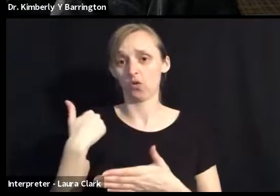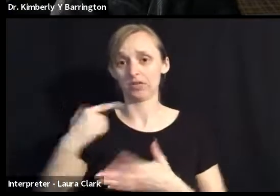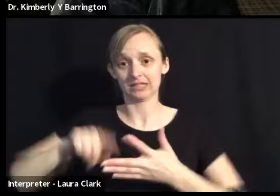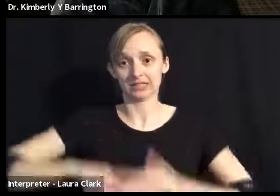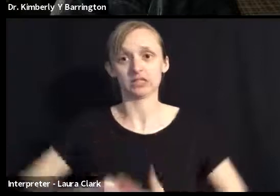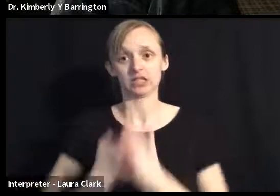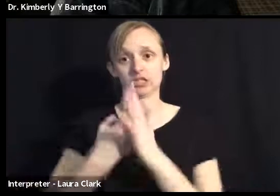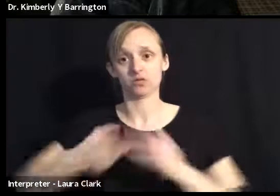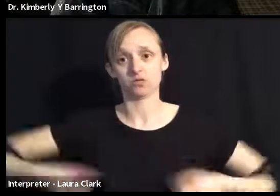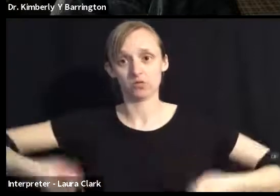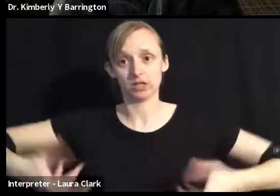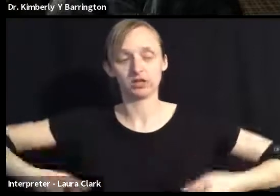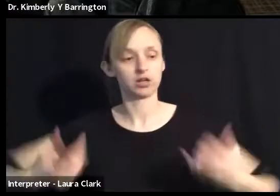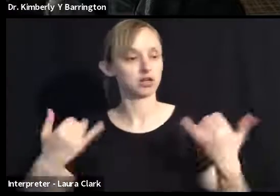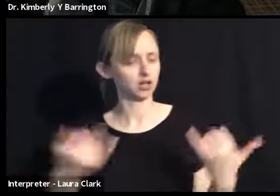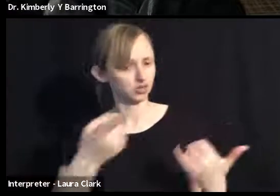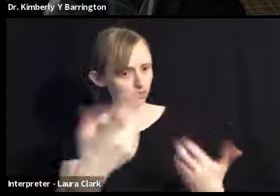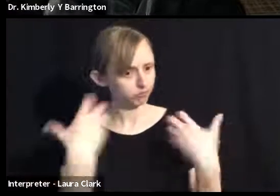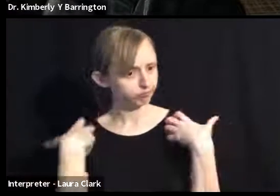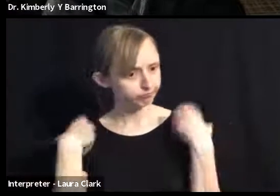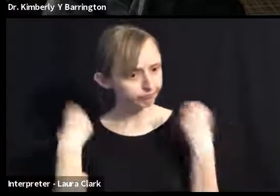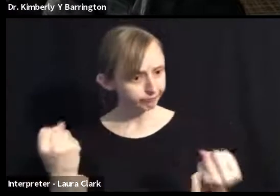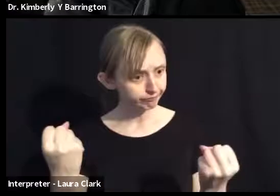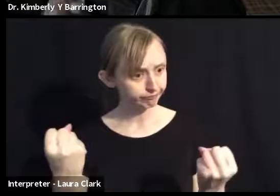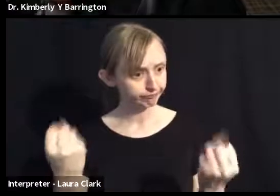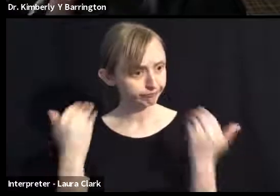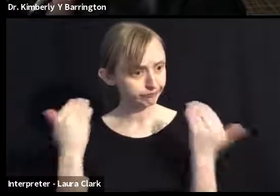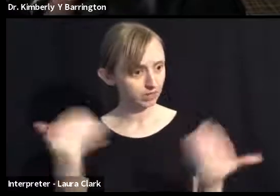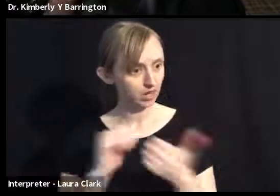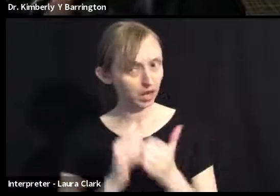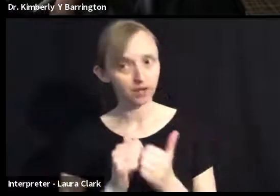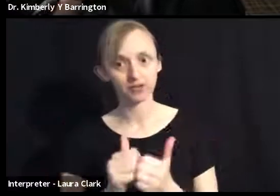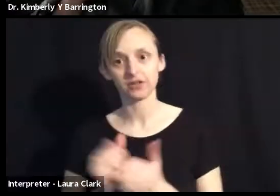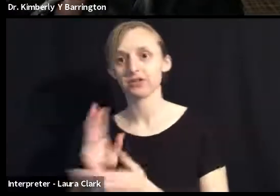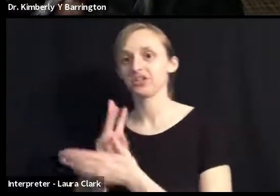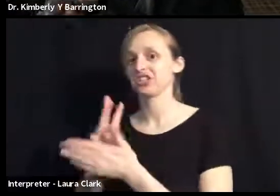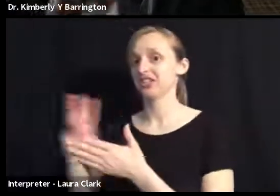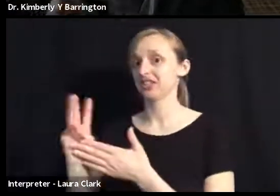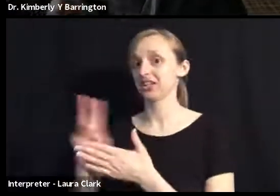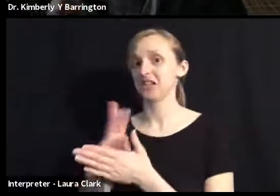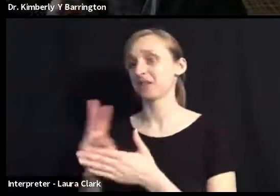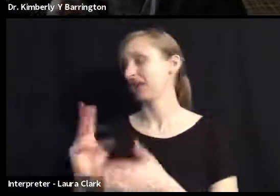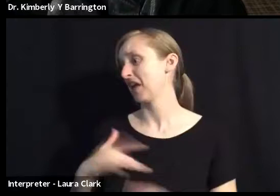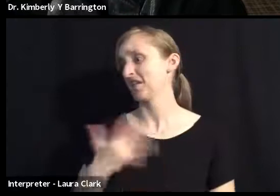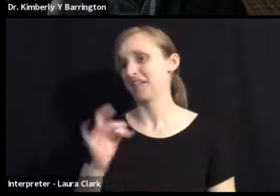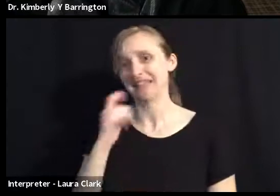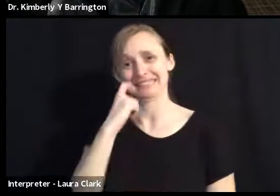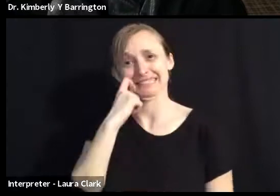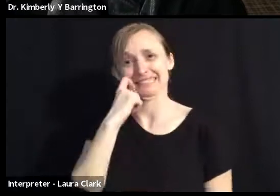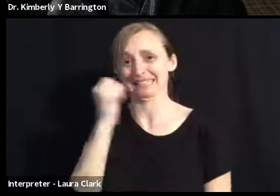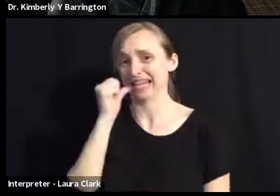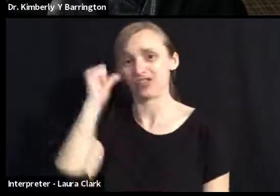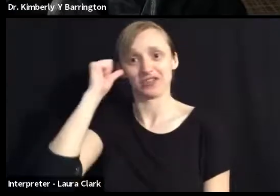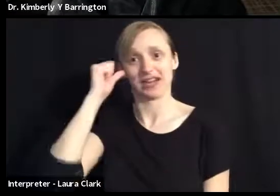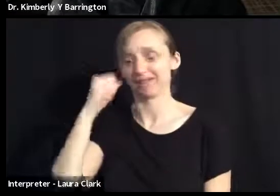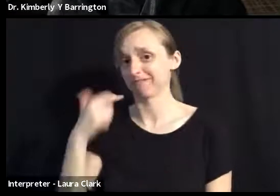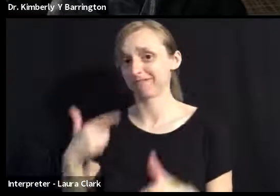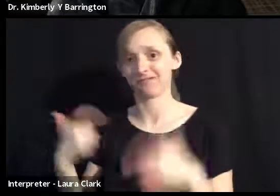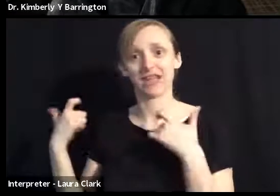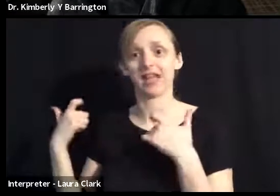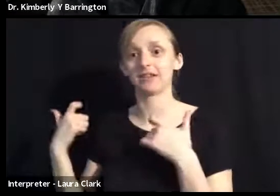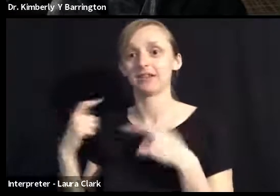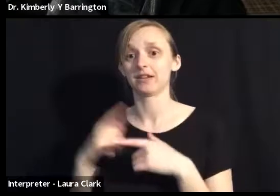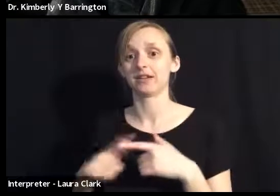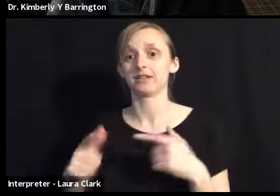Well, I believe 6 weeks, it almost still feel like yesterday that it happened. But I believe the strength